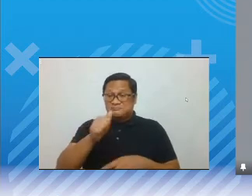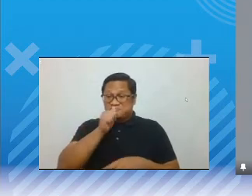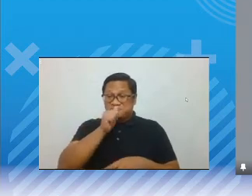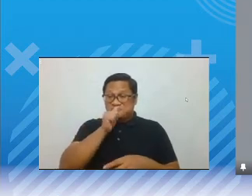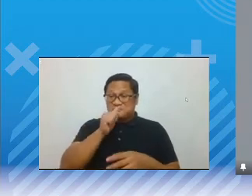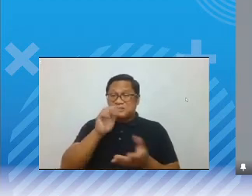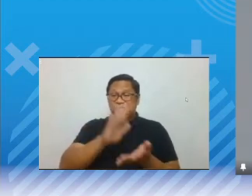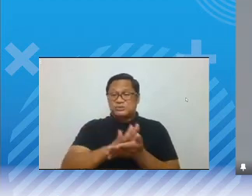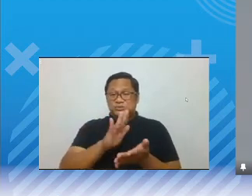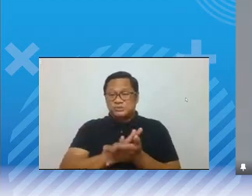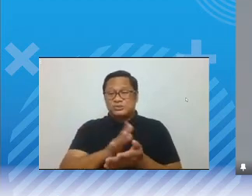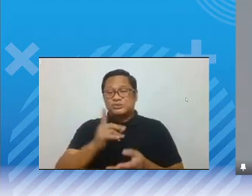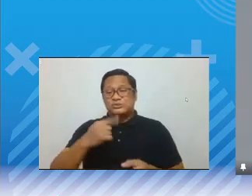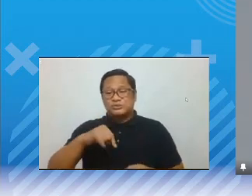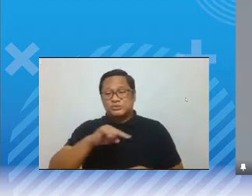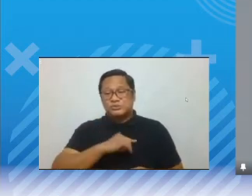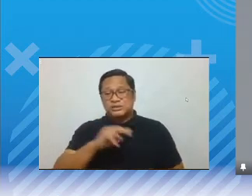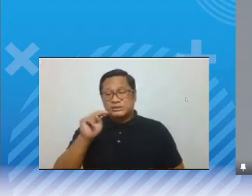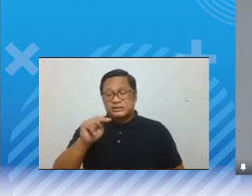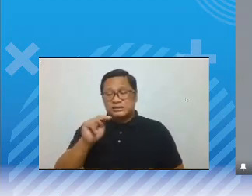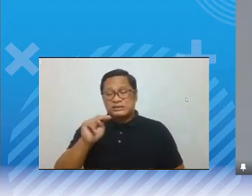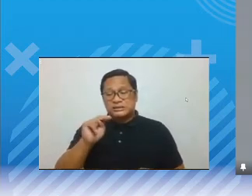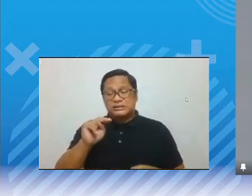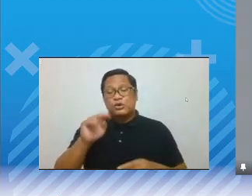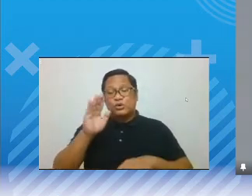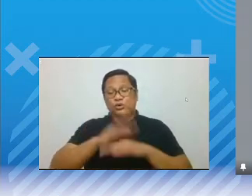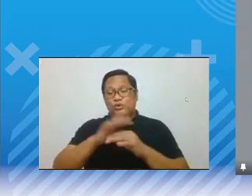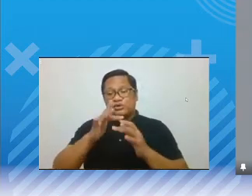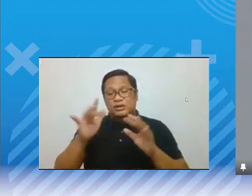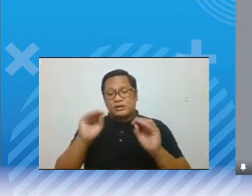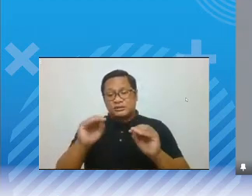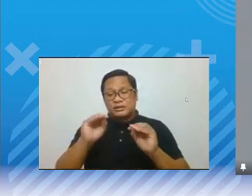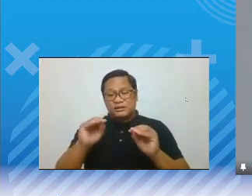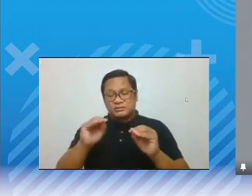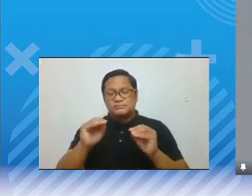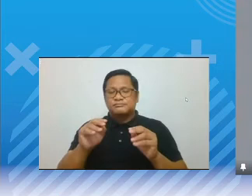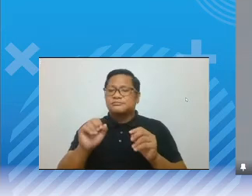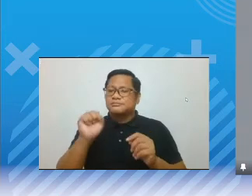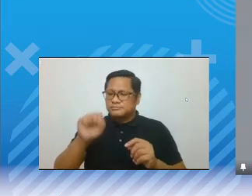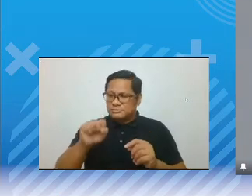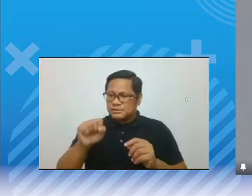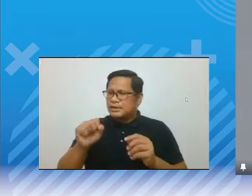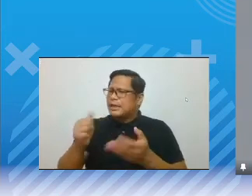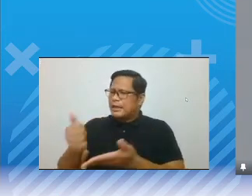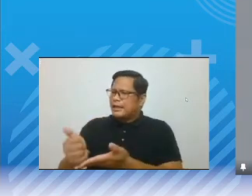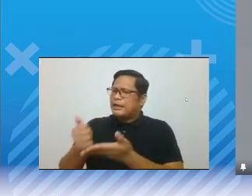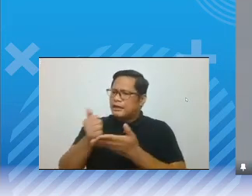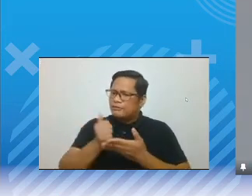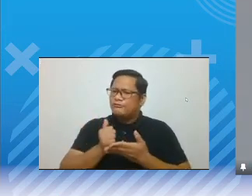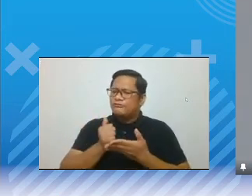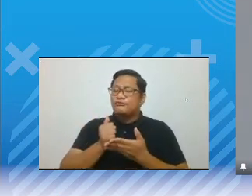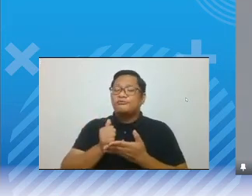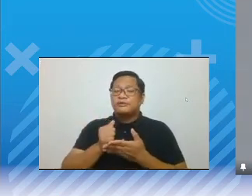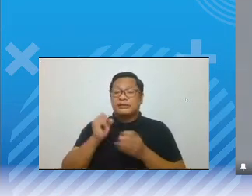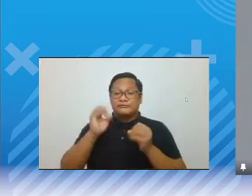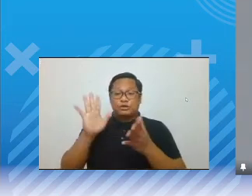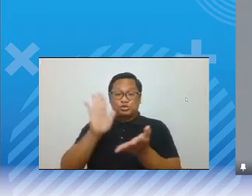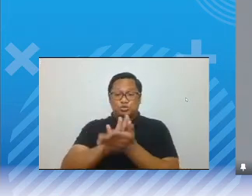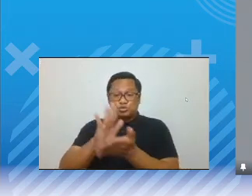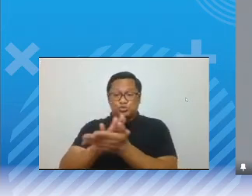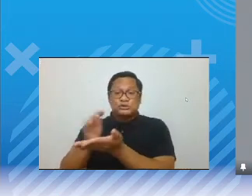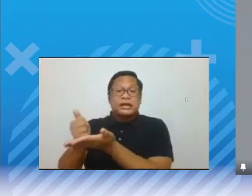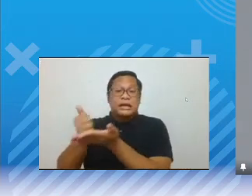use online teaching, so probably it would be very helpful if schools would help